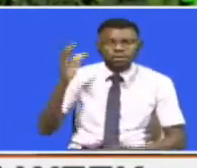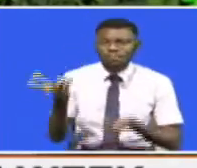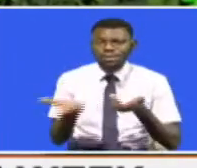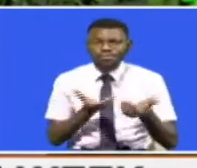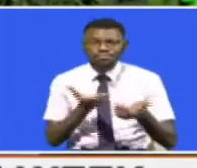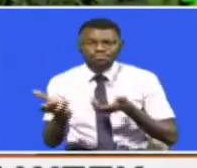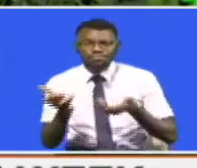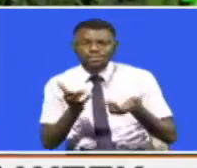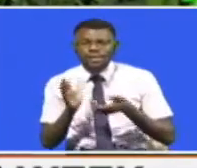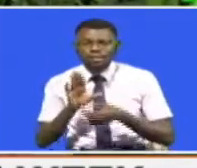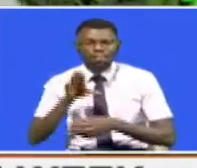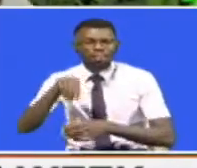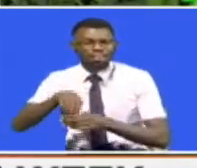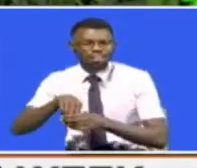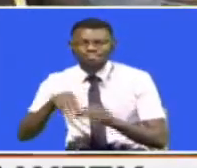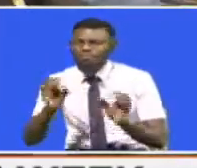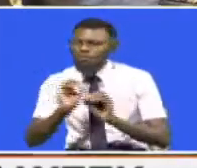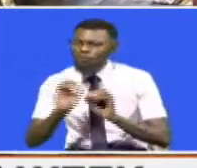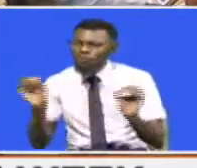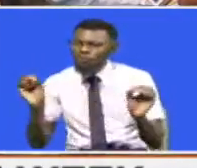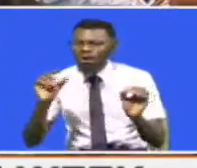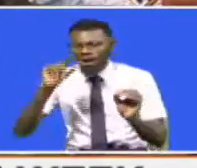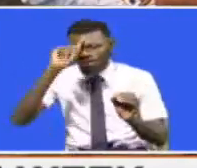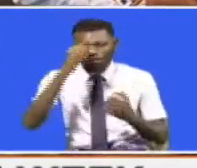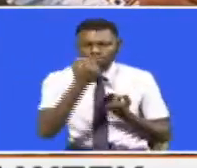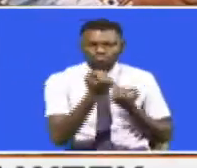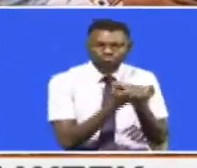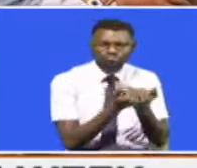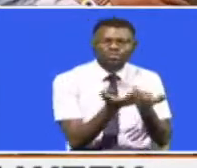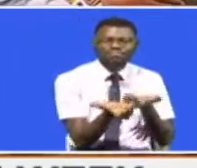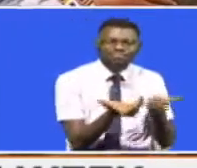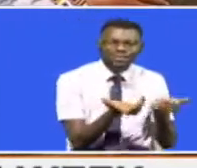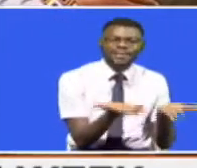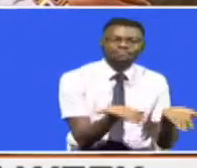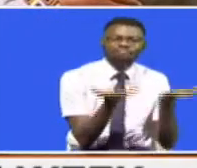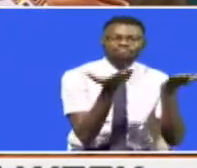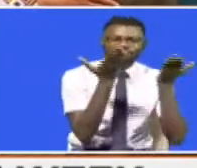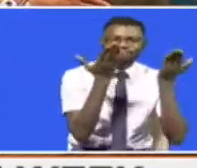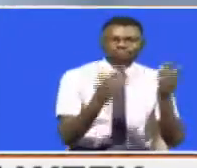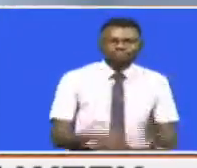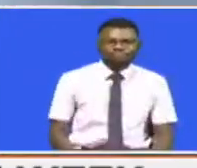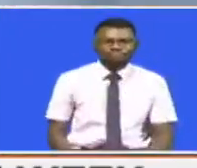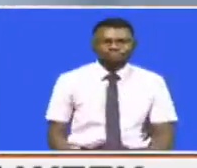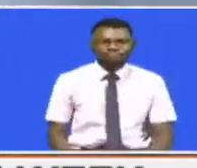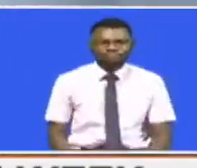it is the business of government to facilitate business. Jimmy Mbogo, KTN News.